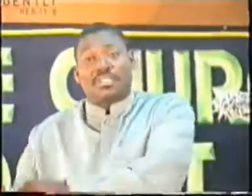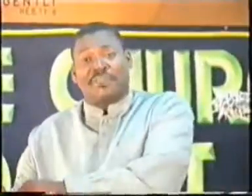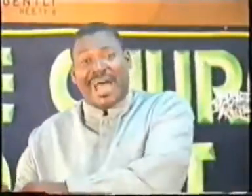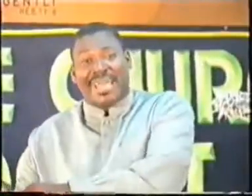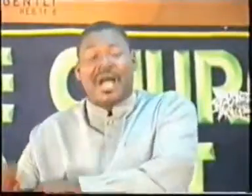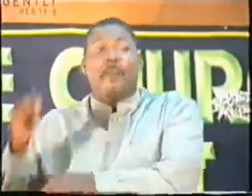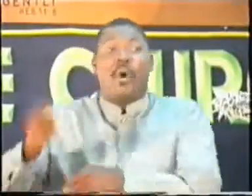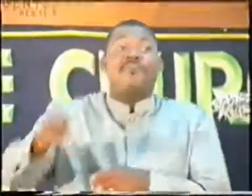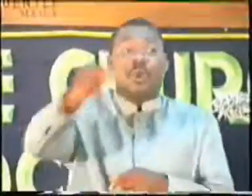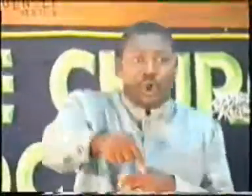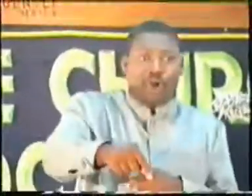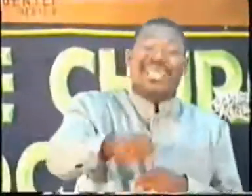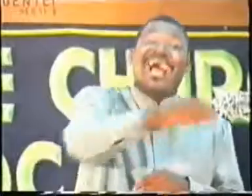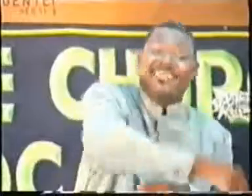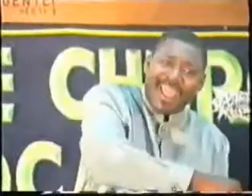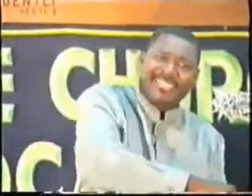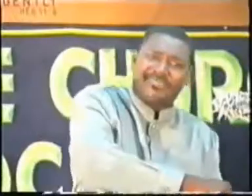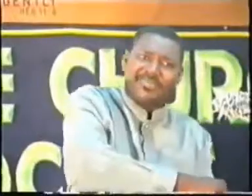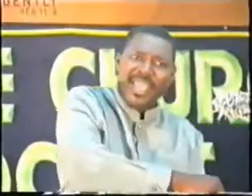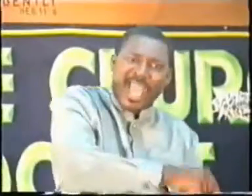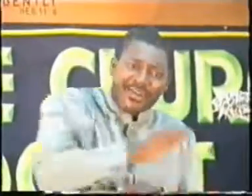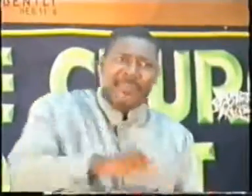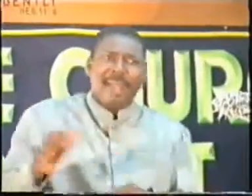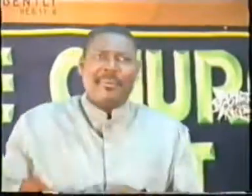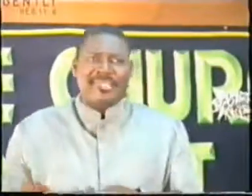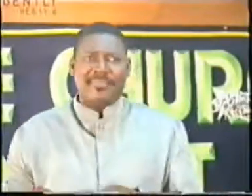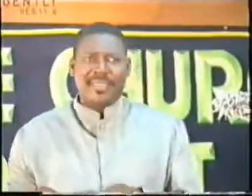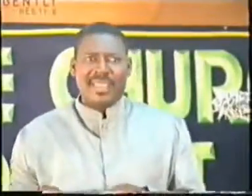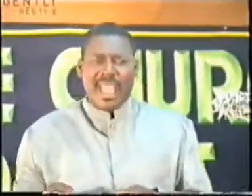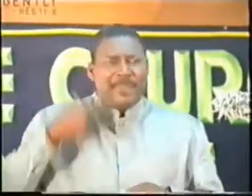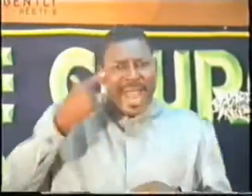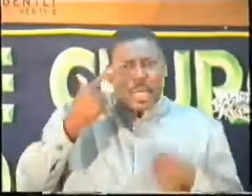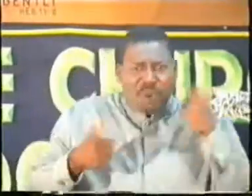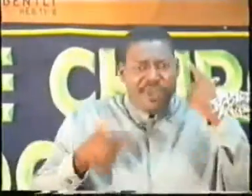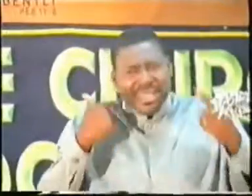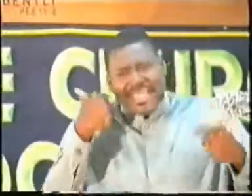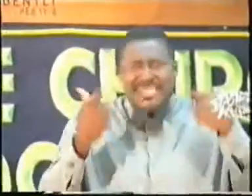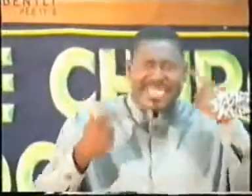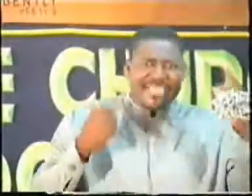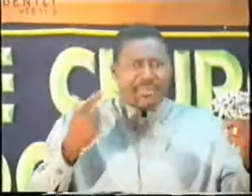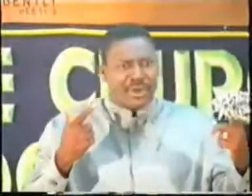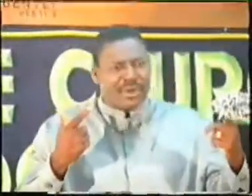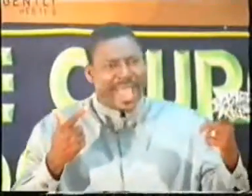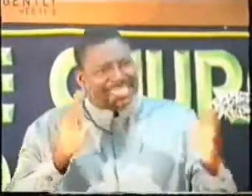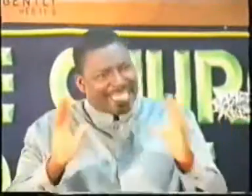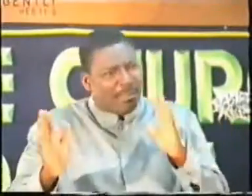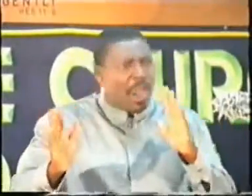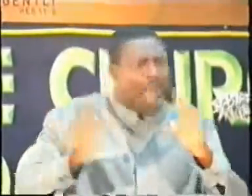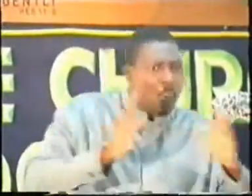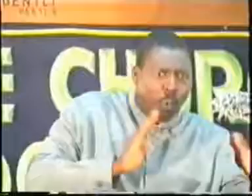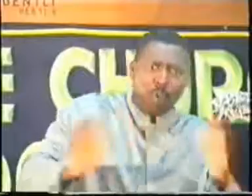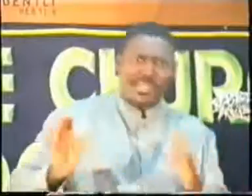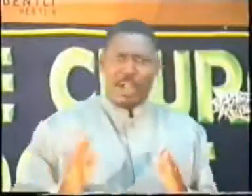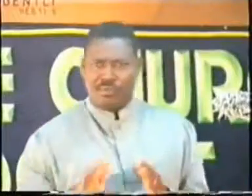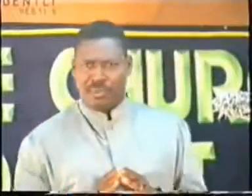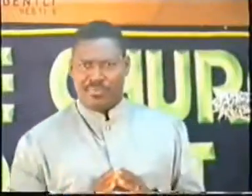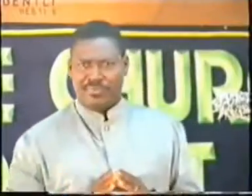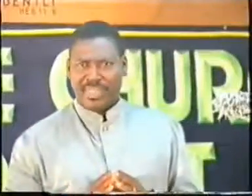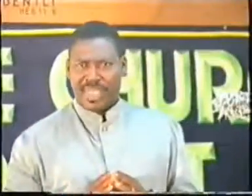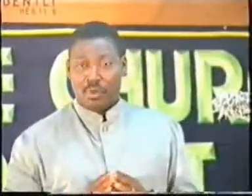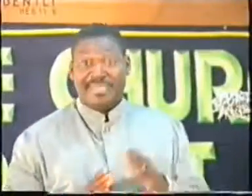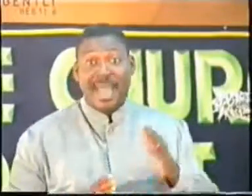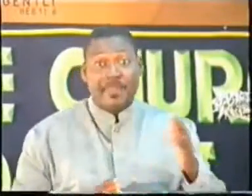you crucified both Lord and Christ. And in the Bible say, Ebra nkrofono etis asemi no, asemno ewu wo wani